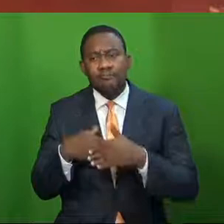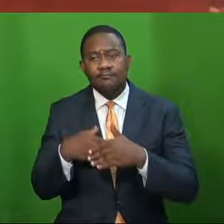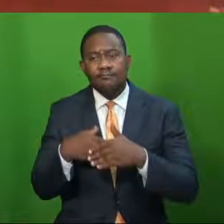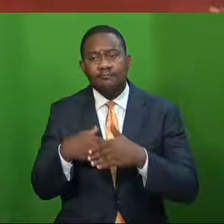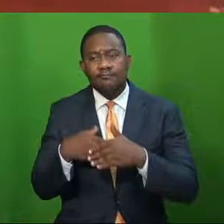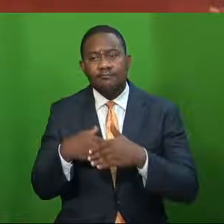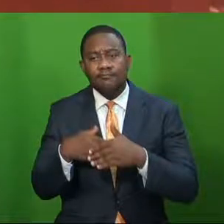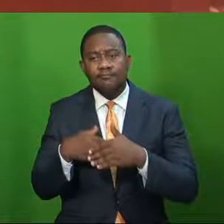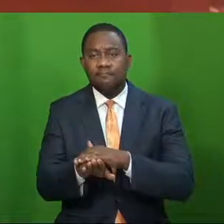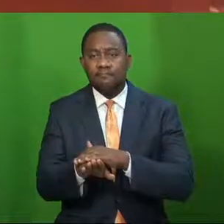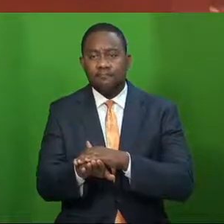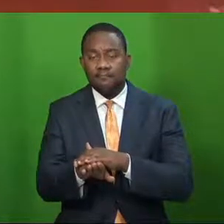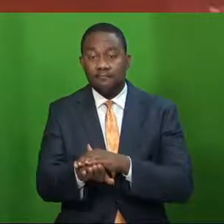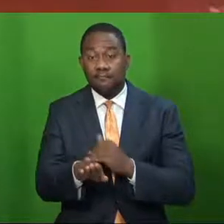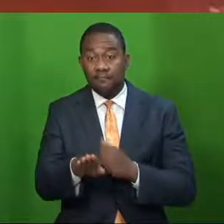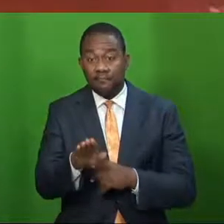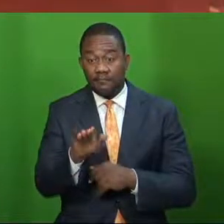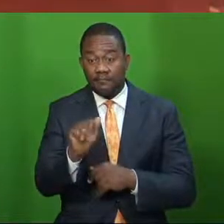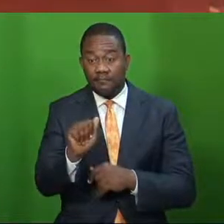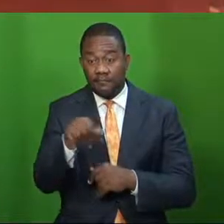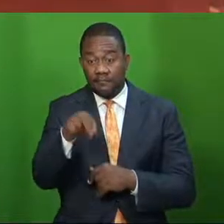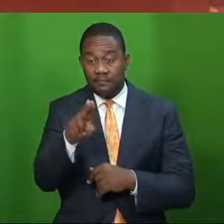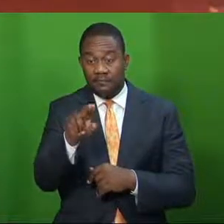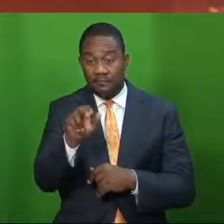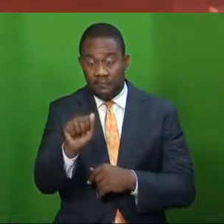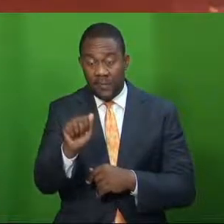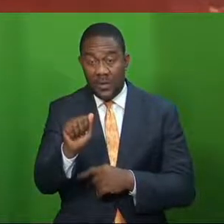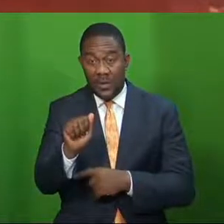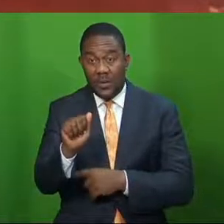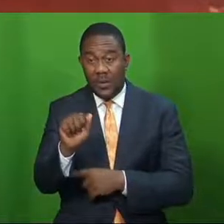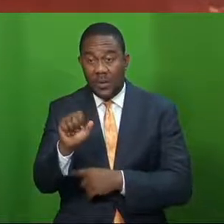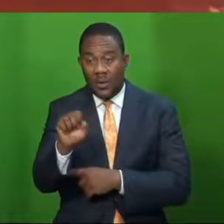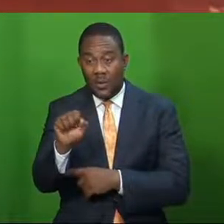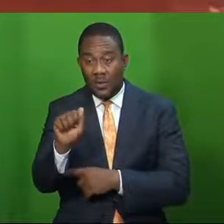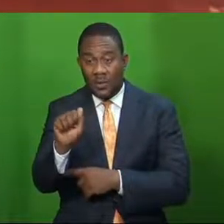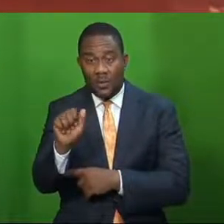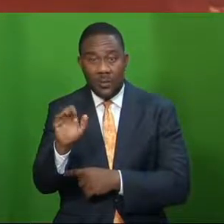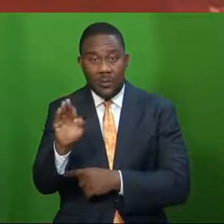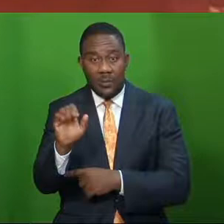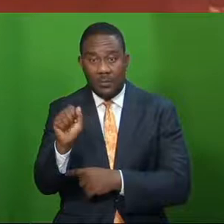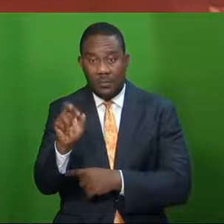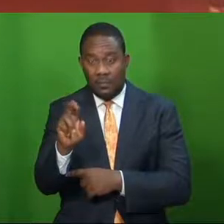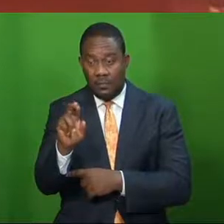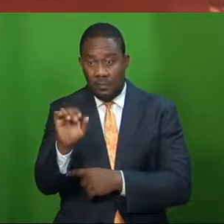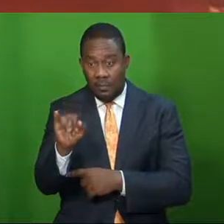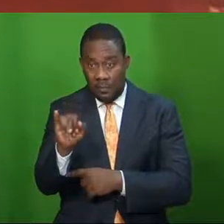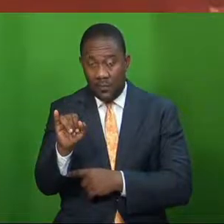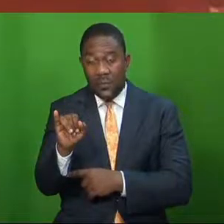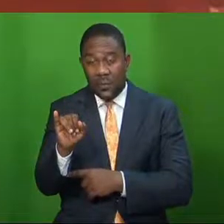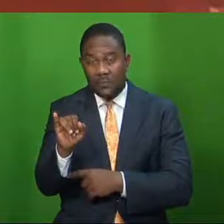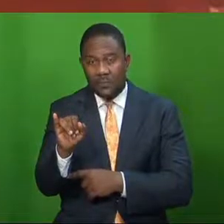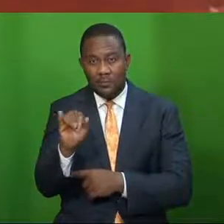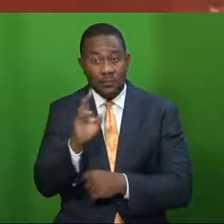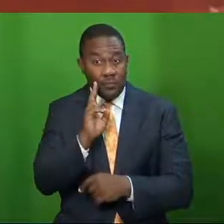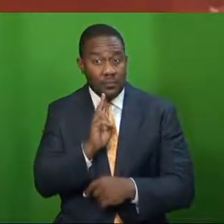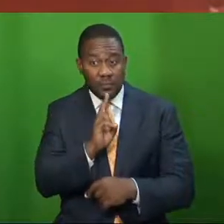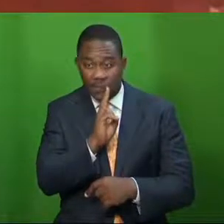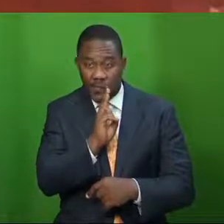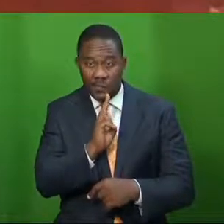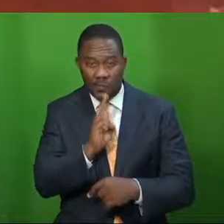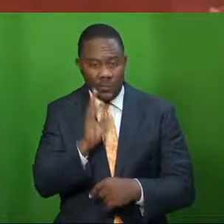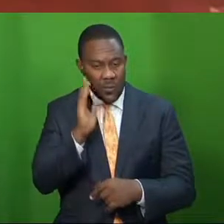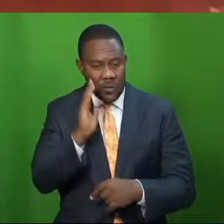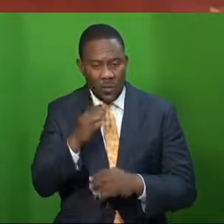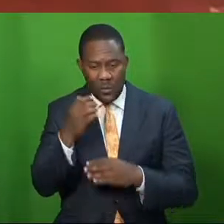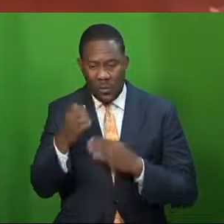at the Aqua Safari Resort, Bigada, this evening. The seminar will end in the afternoon of